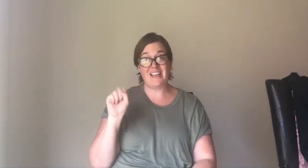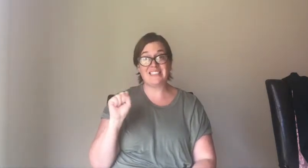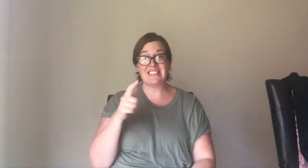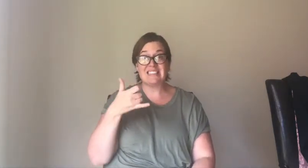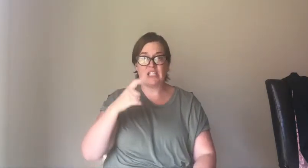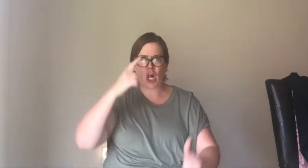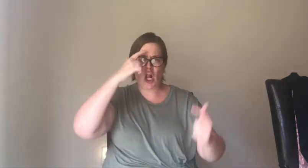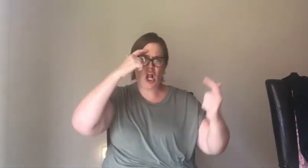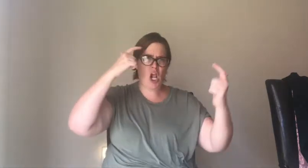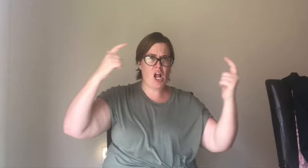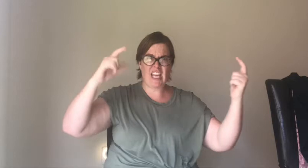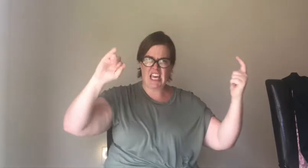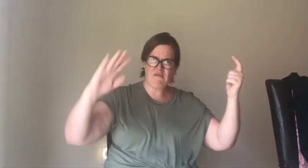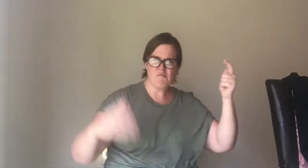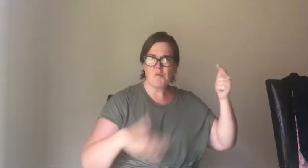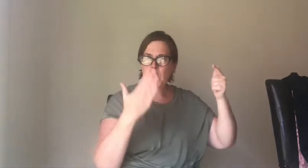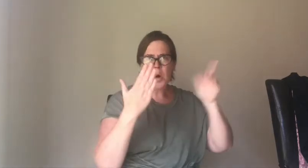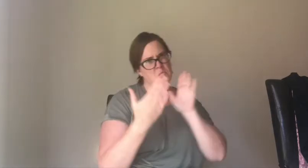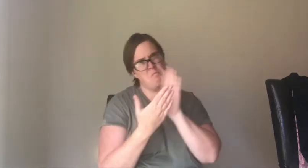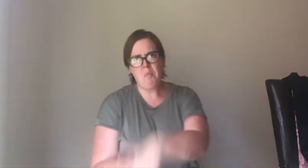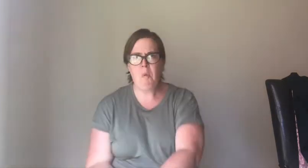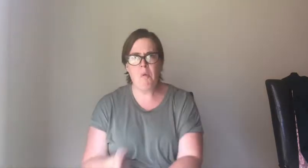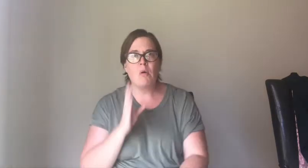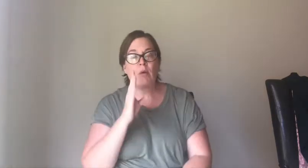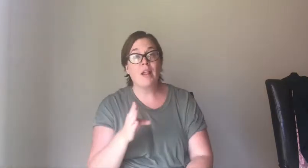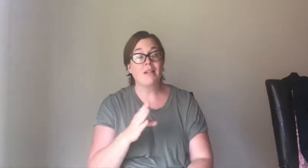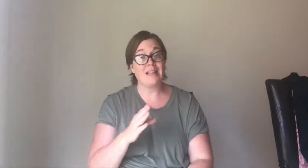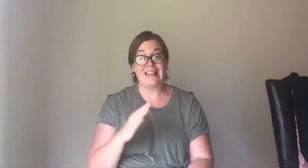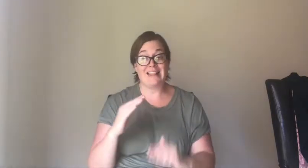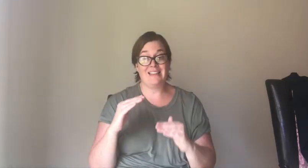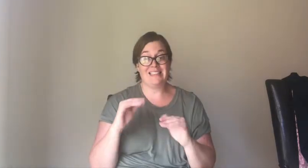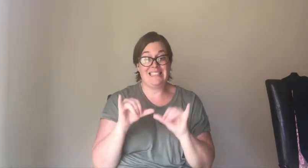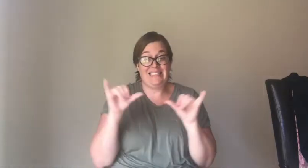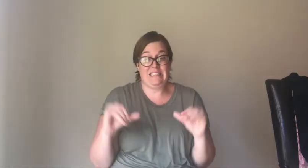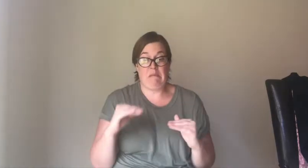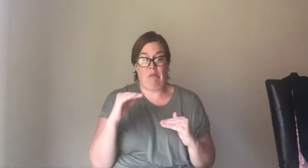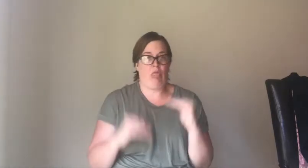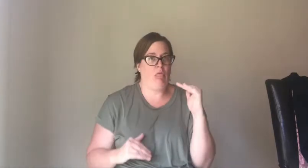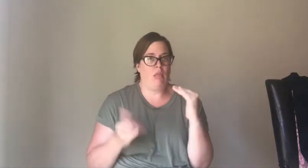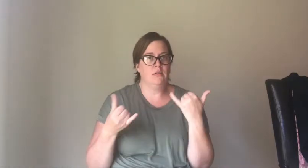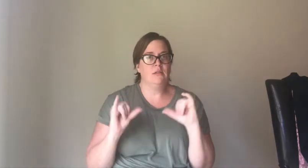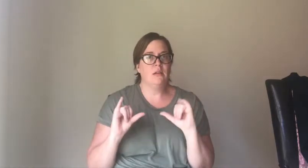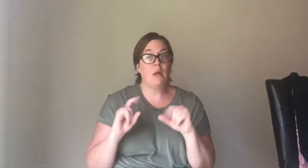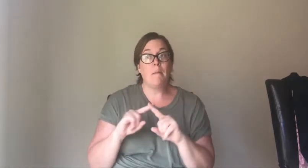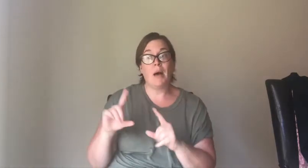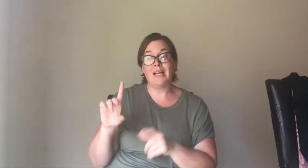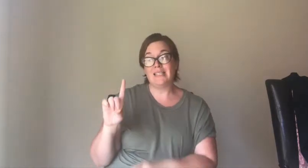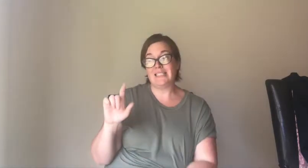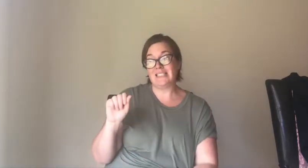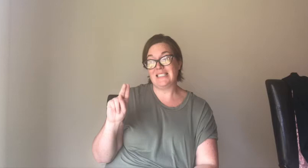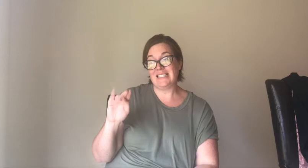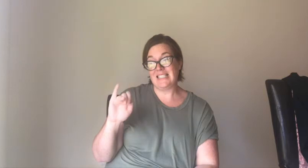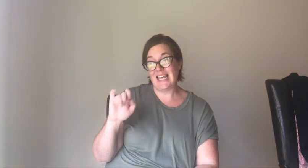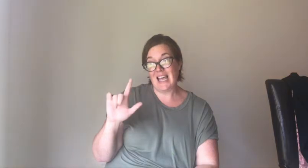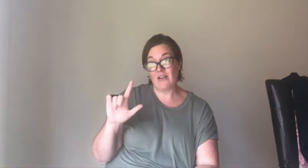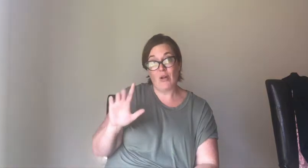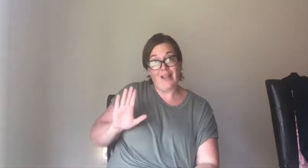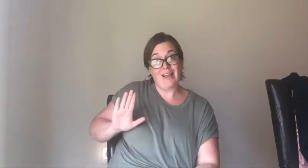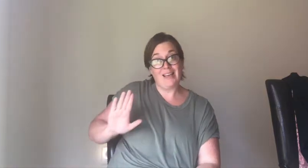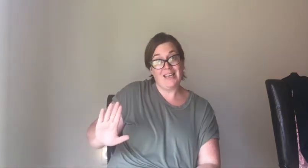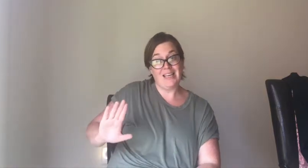is to completely miss the point of the story of Daniel in the lion's den. To completely misinterpret